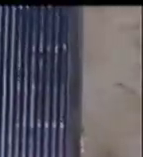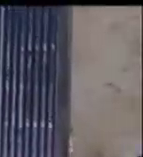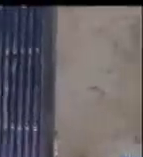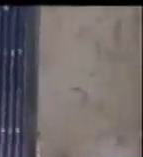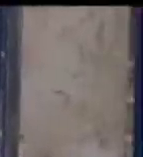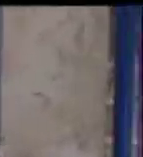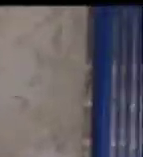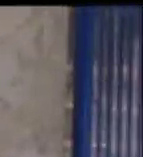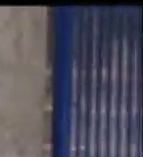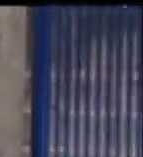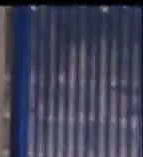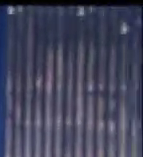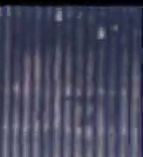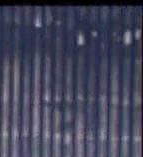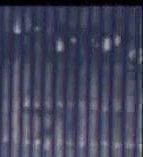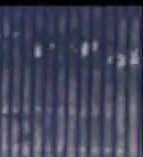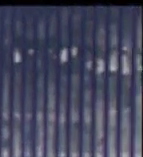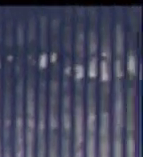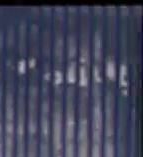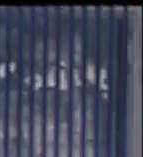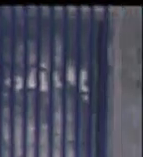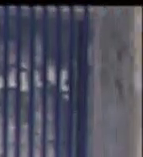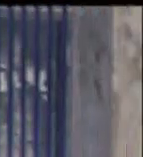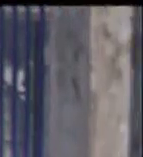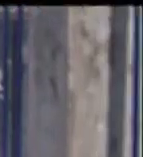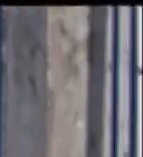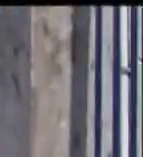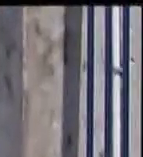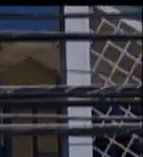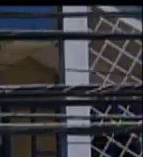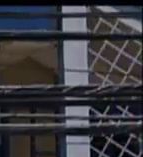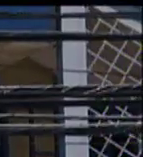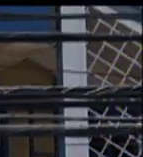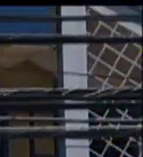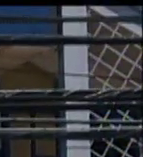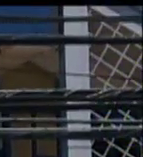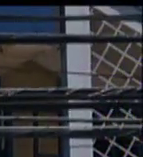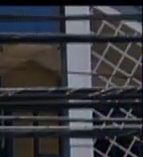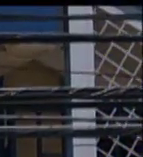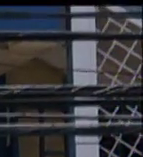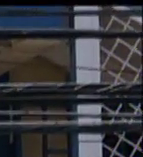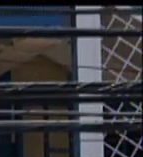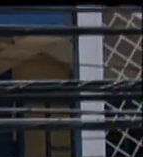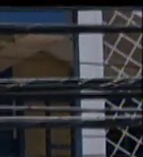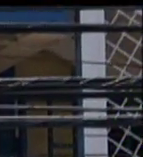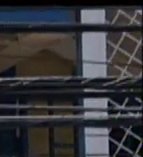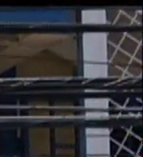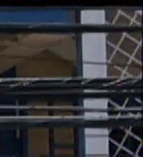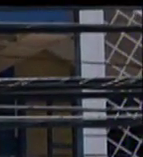the country, she said patients at Cora Hospital also include those from the working population.